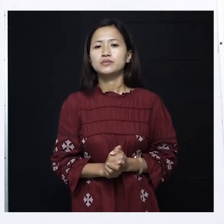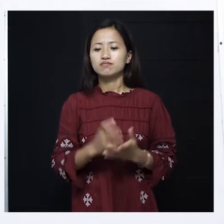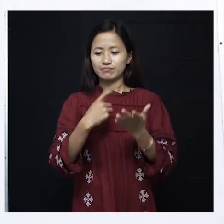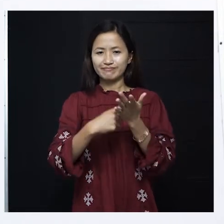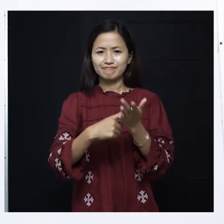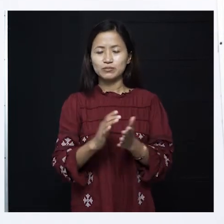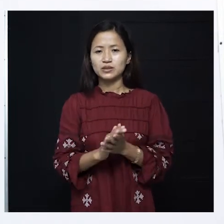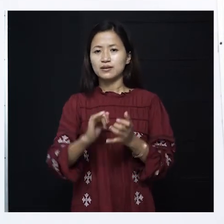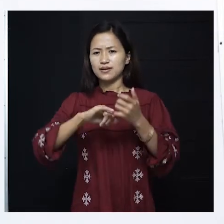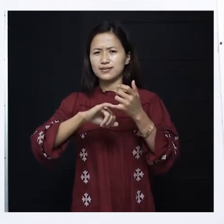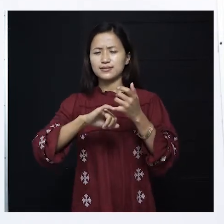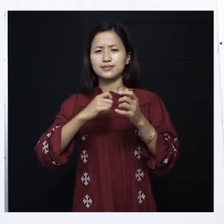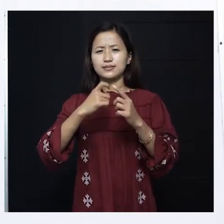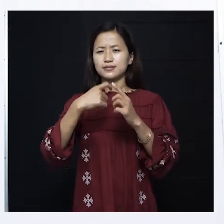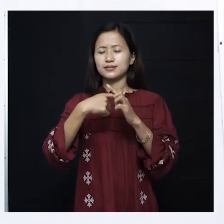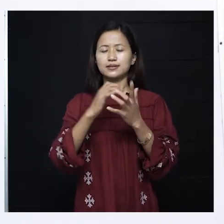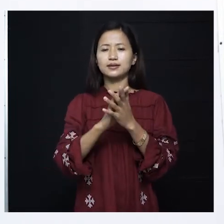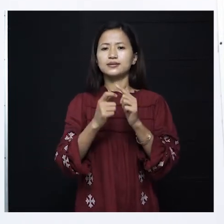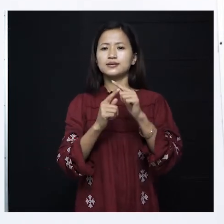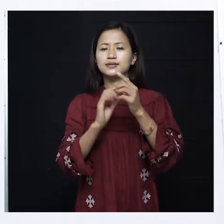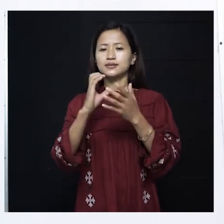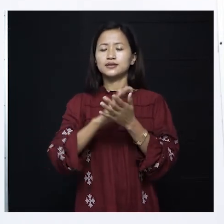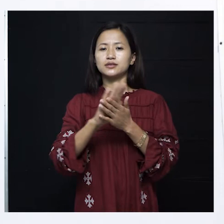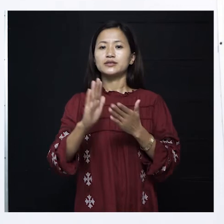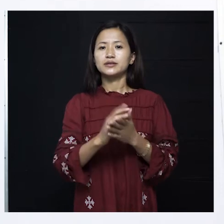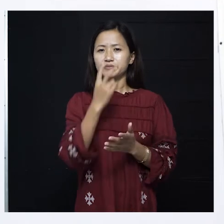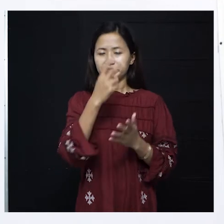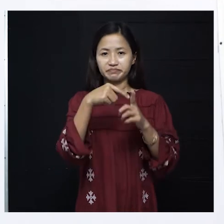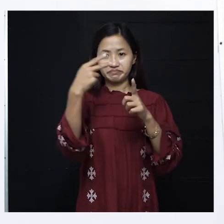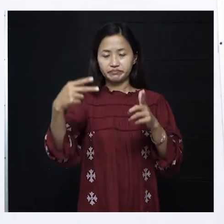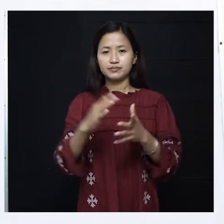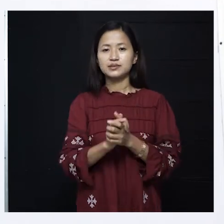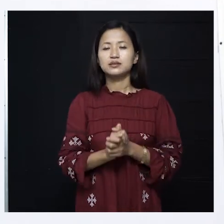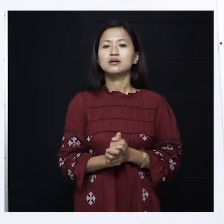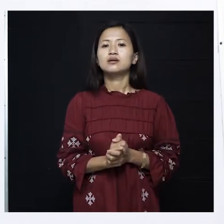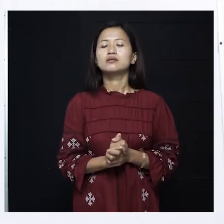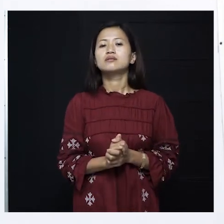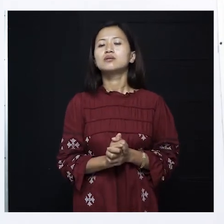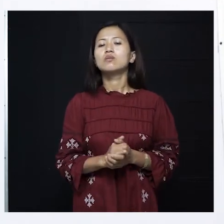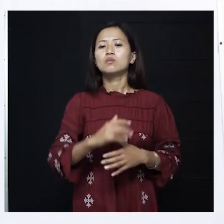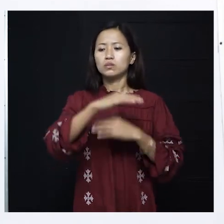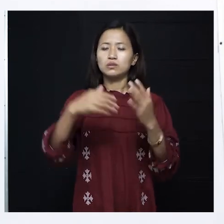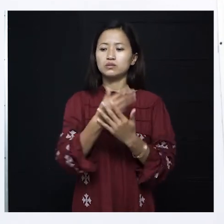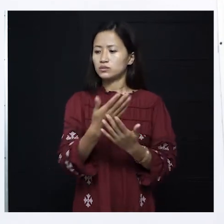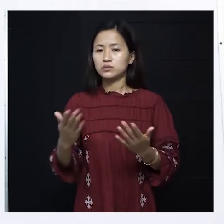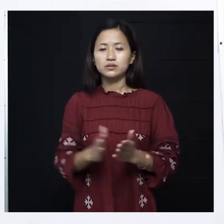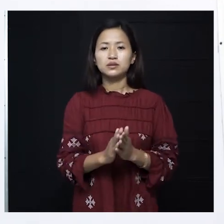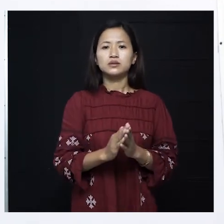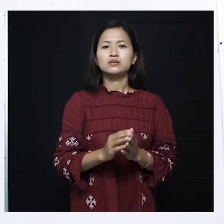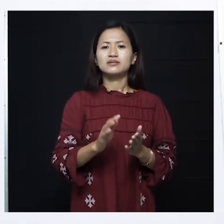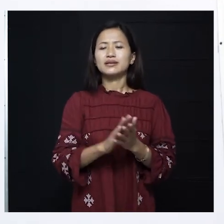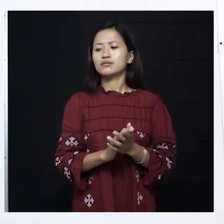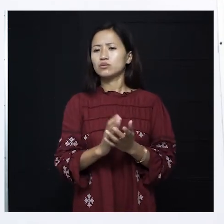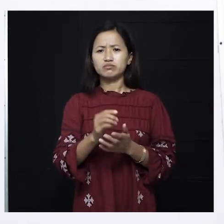or sketch. Okay, because I'm sure you must have seen all those sketches, okay, like no